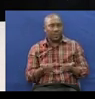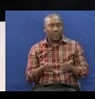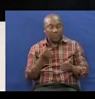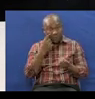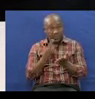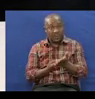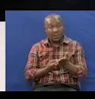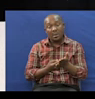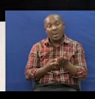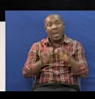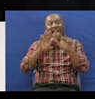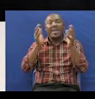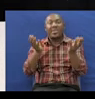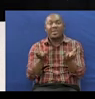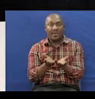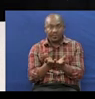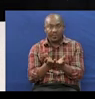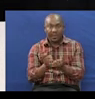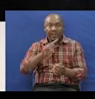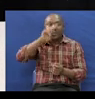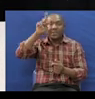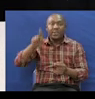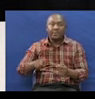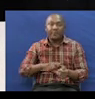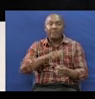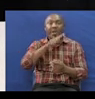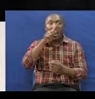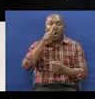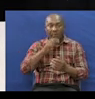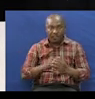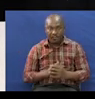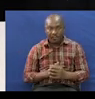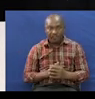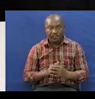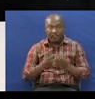that illustrate and proves us that the Earth is a sphere.